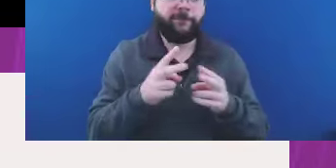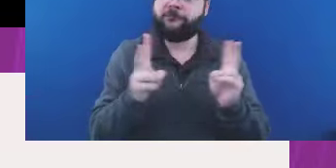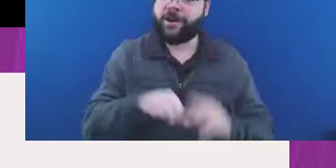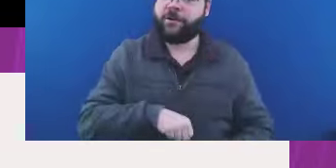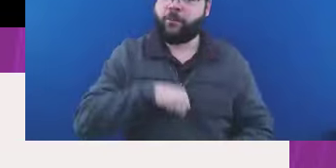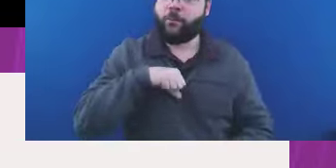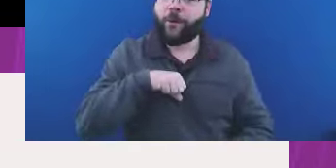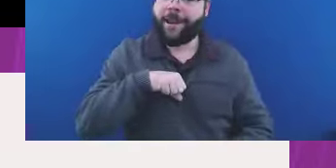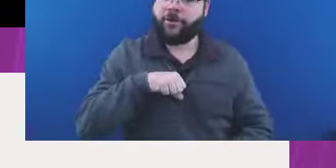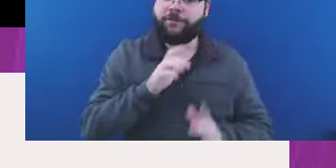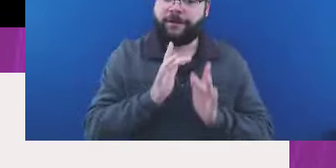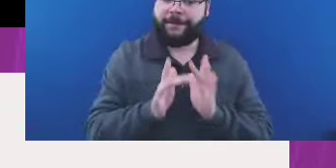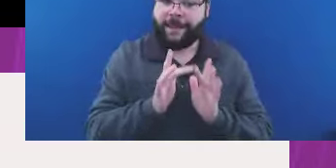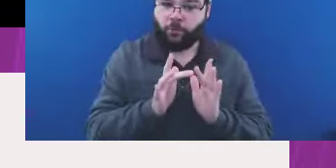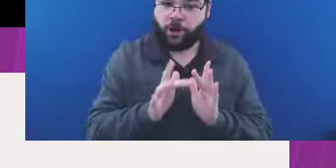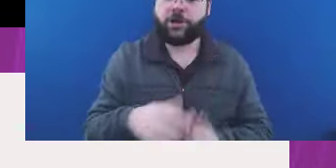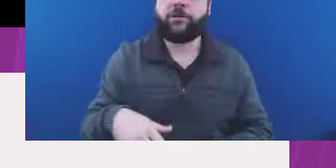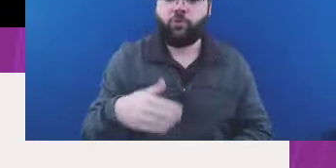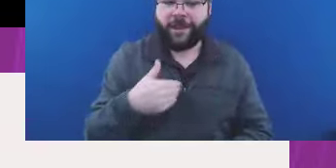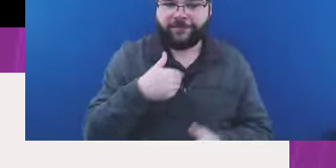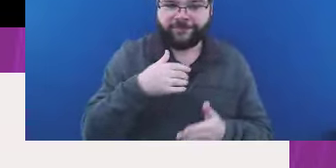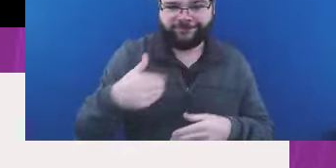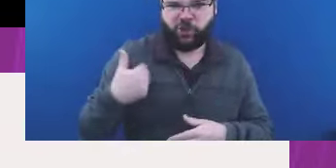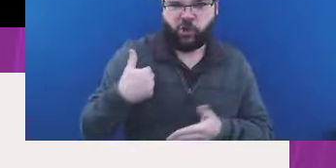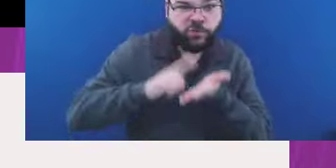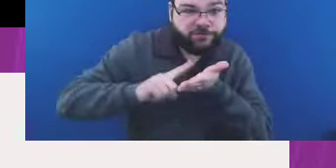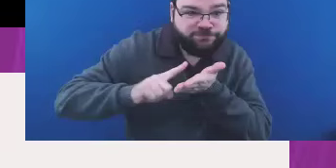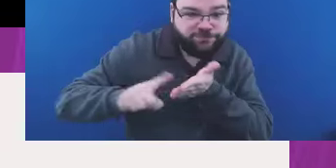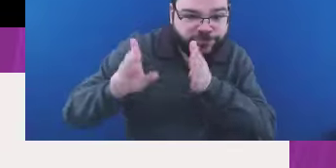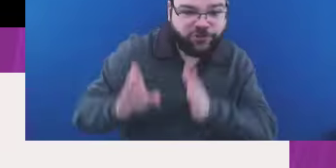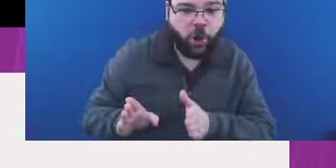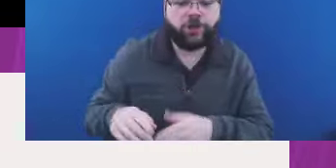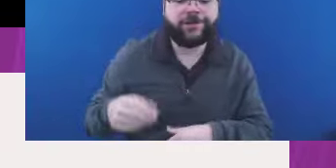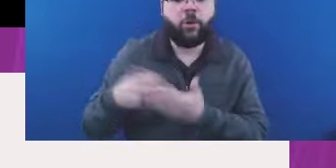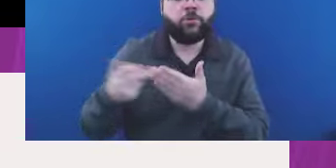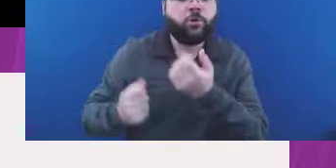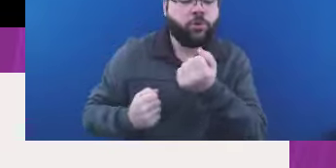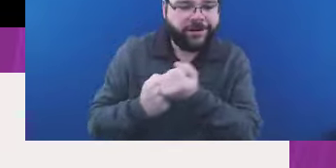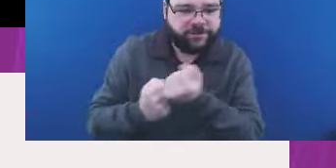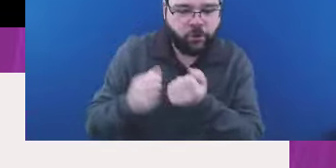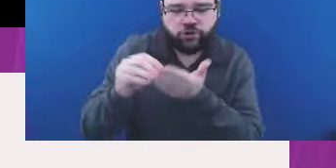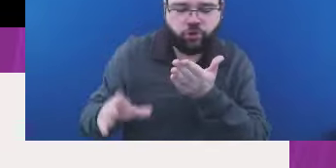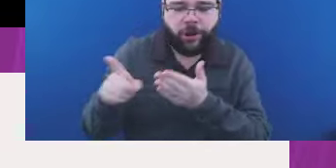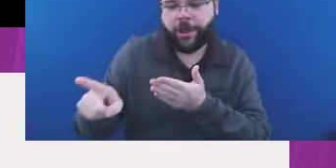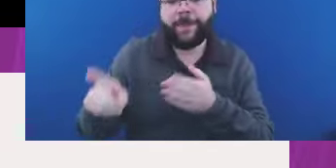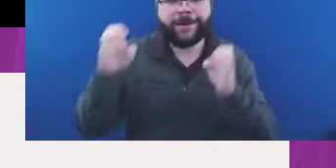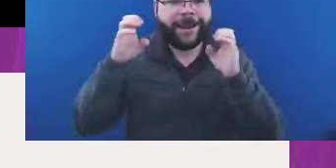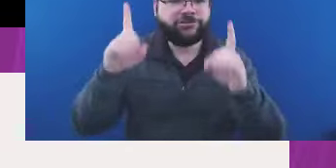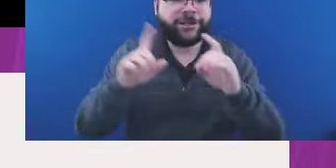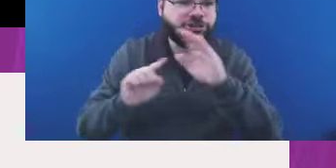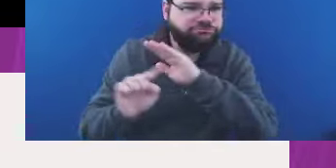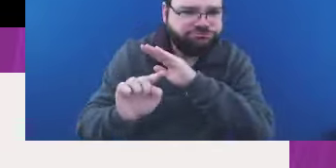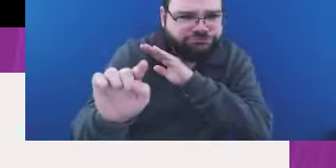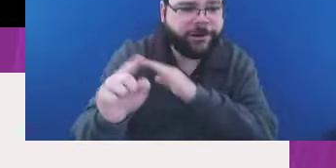network of youth scholars. So this is a program where we support students along their collegiate journeys who either have